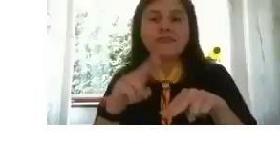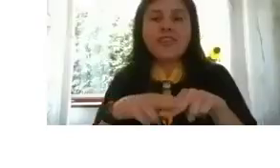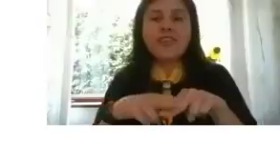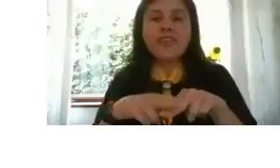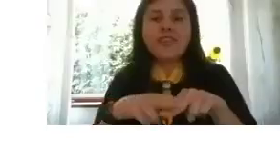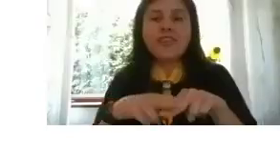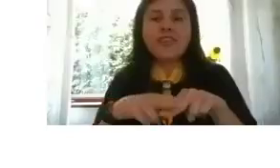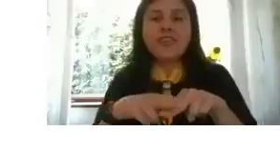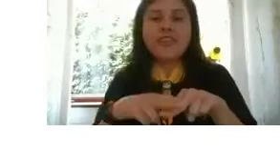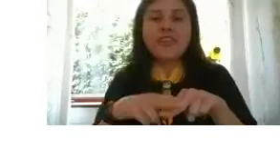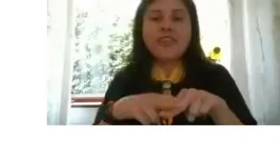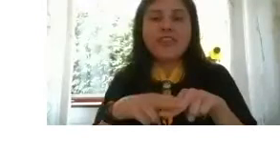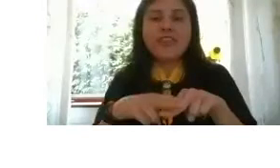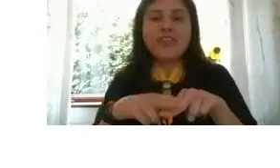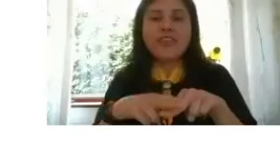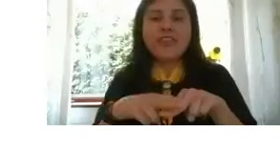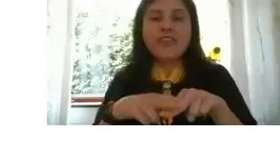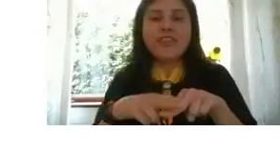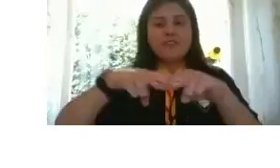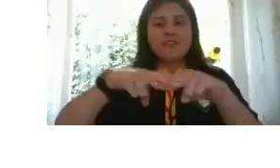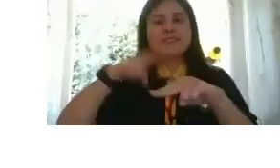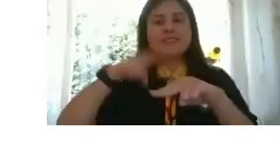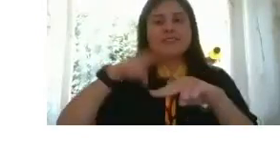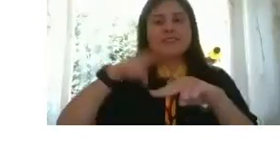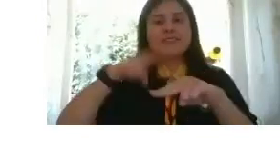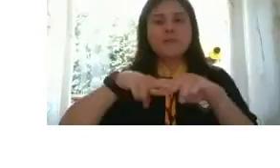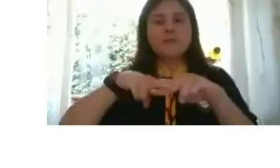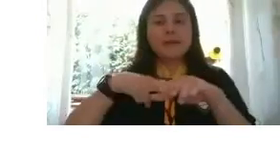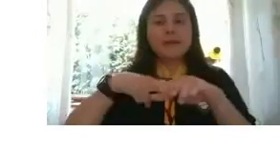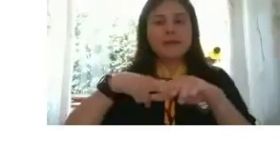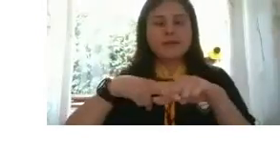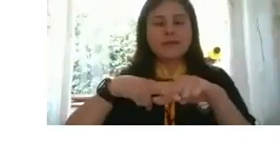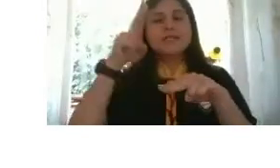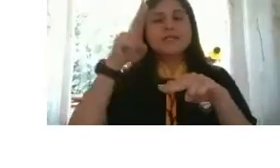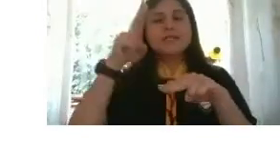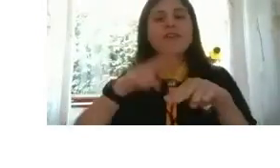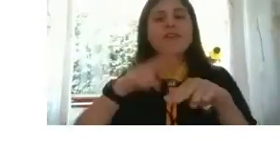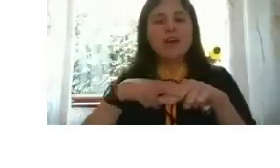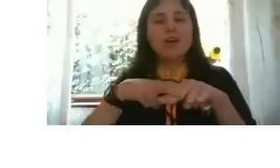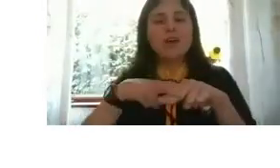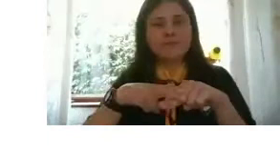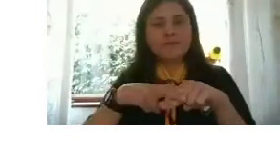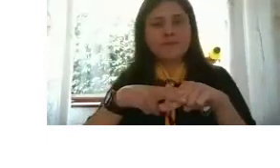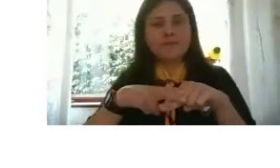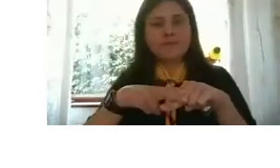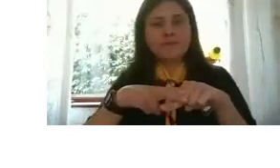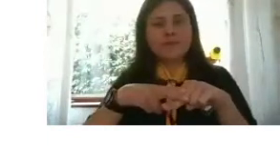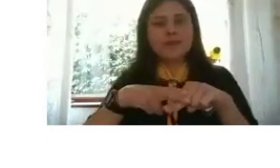Father, you make another F, but this time you tap it. It's father.